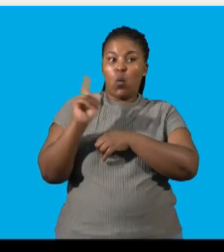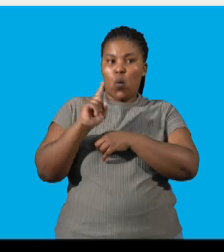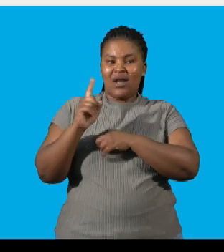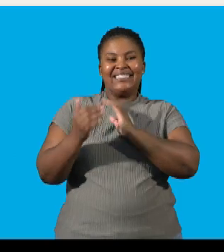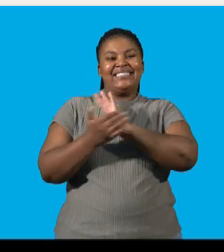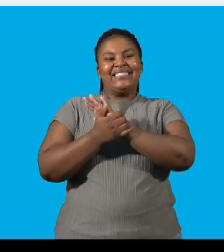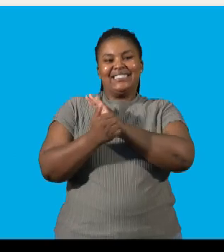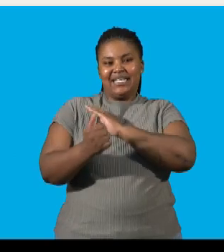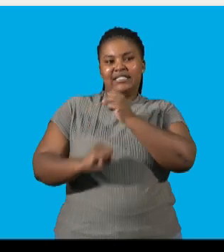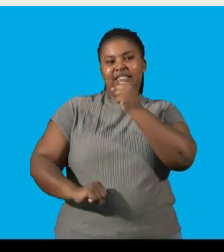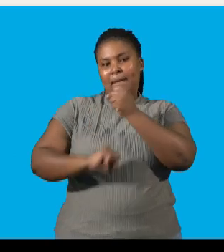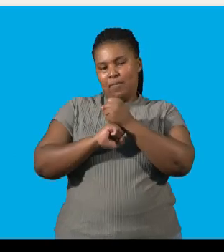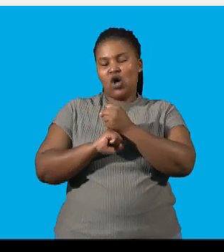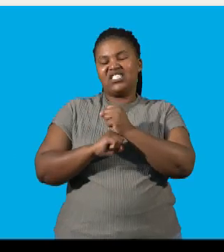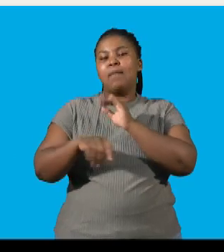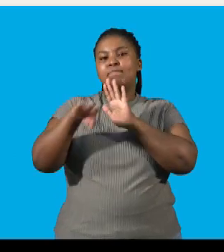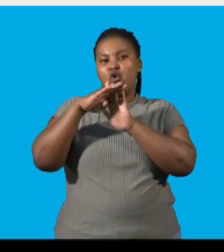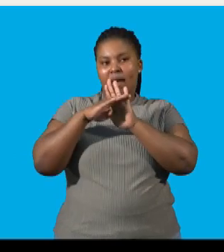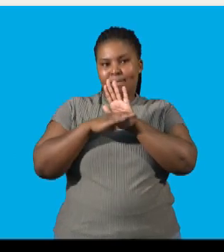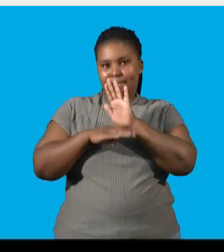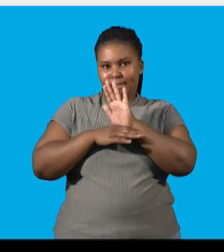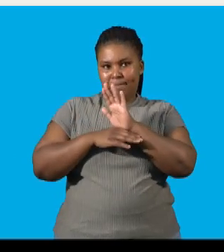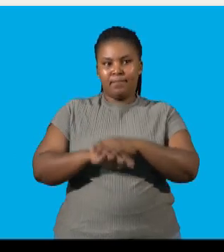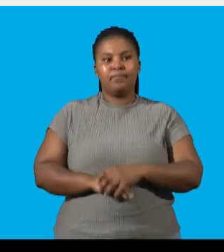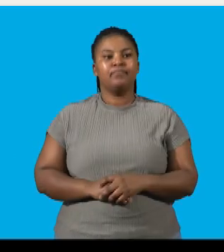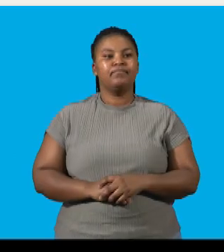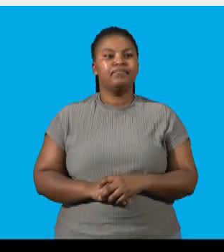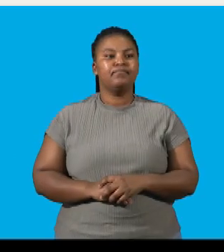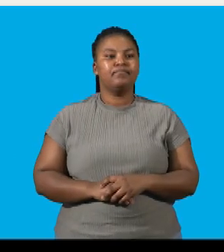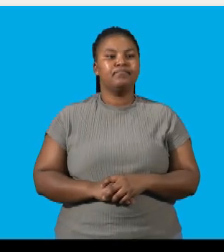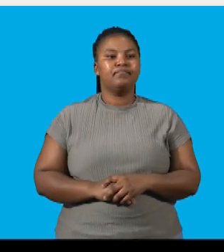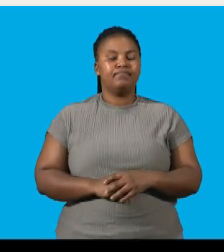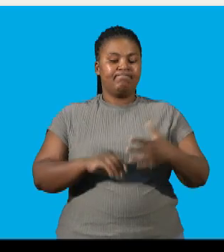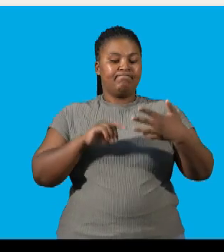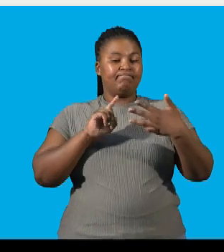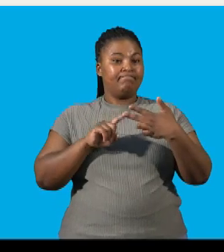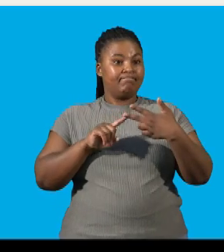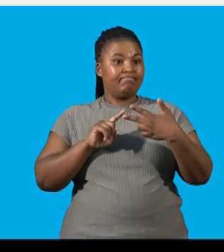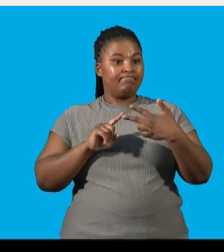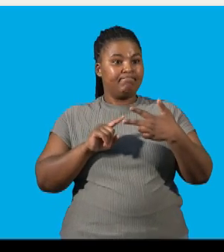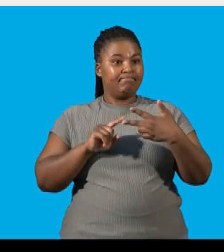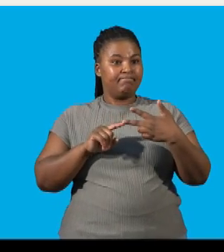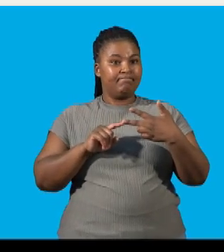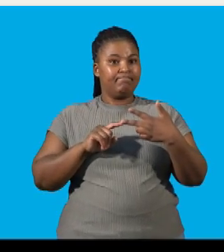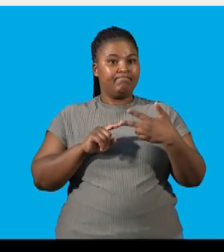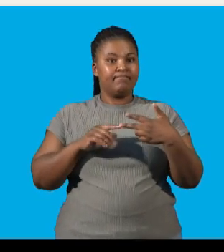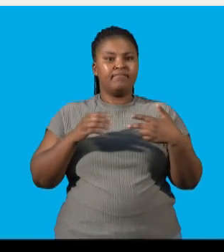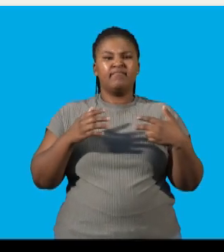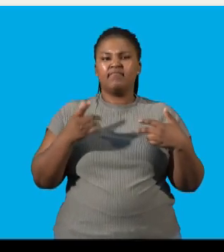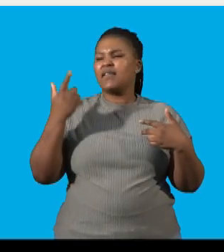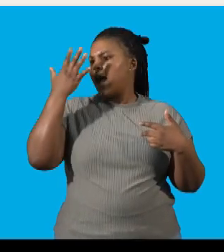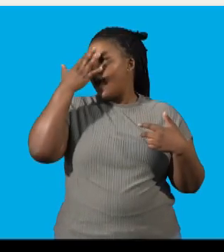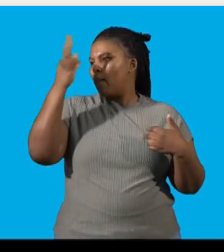is called a skills support program. Then 1.3.3, efforts